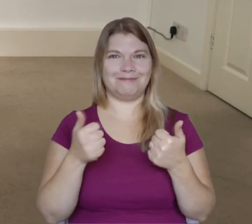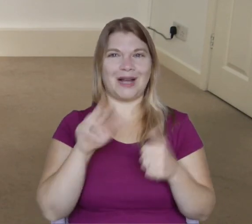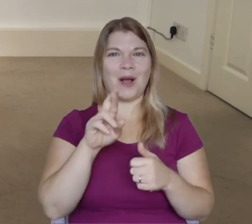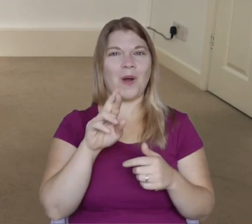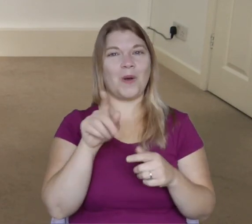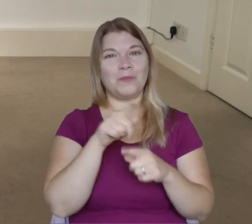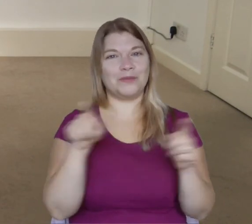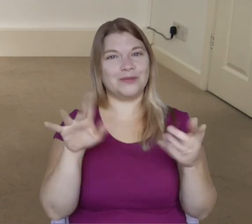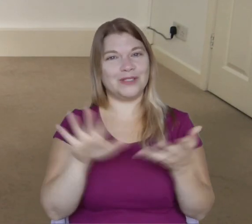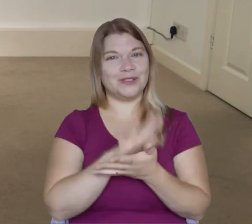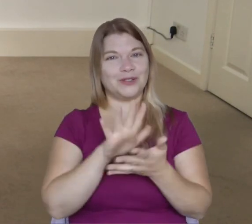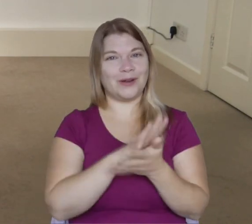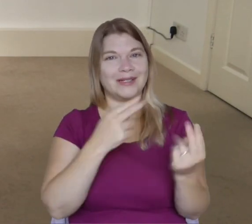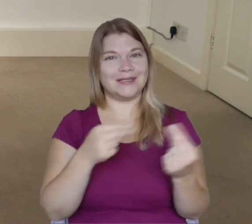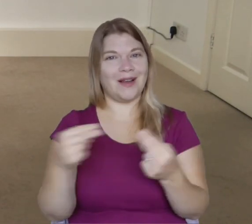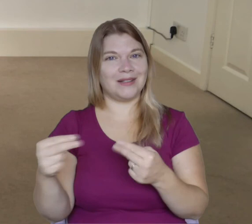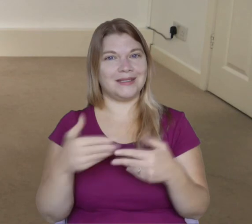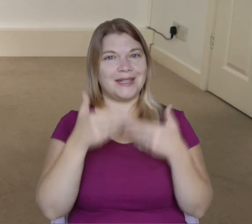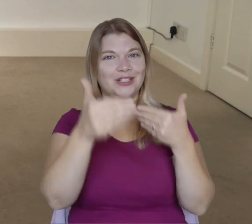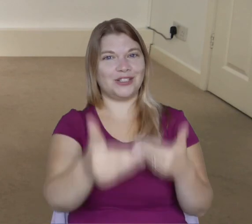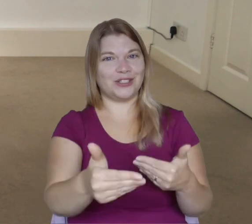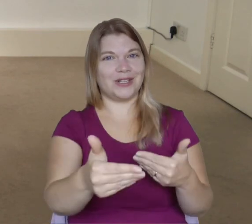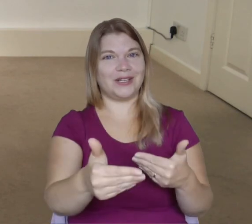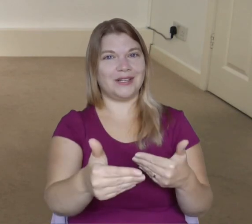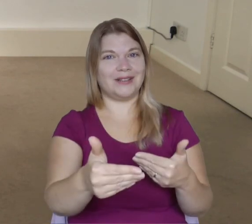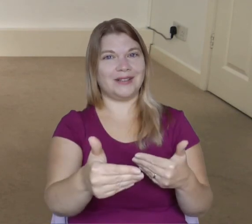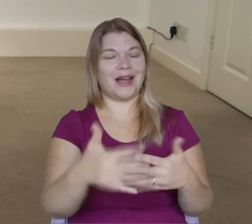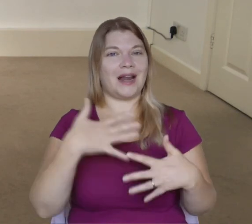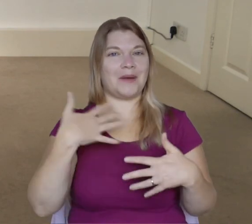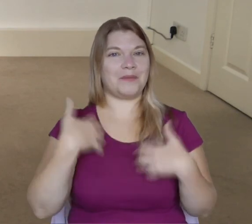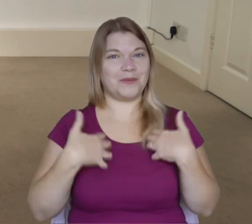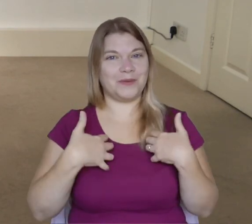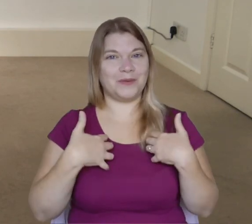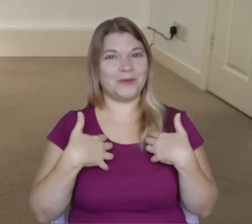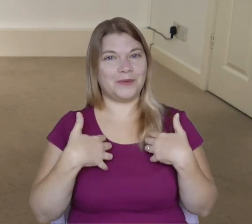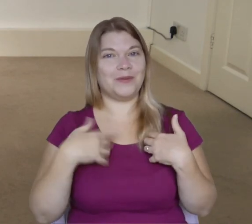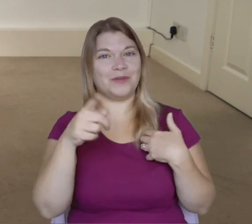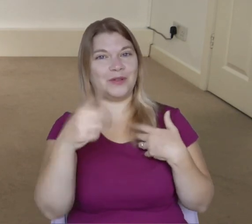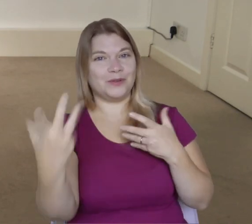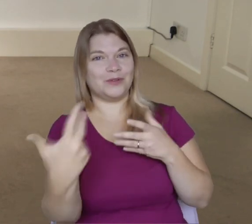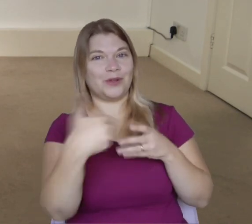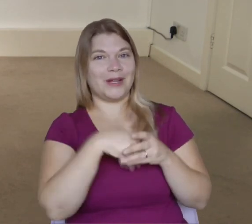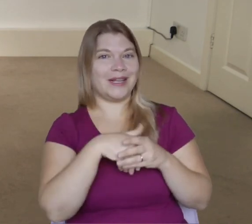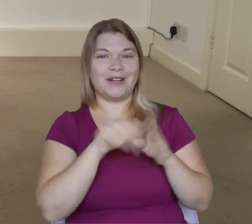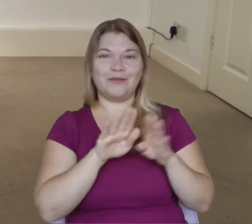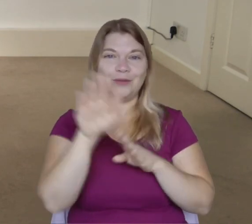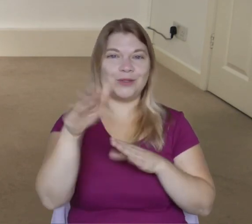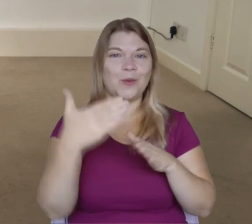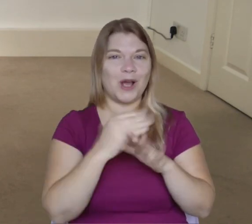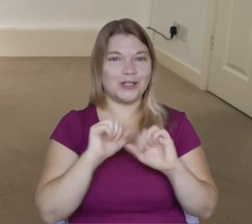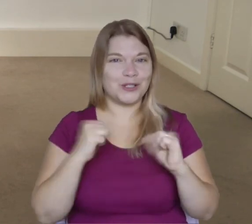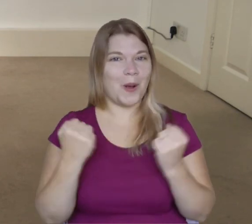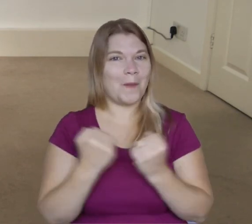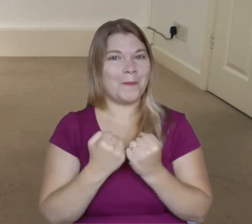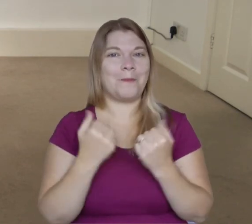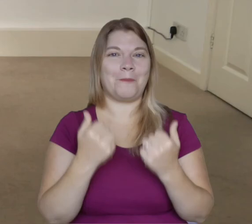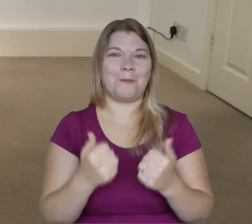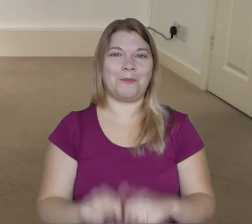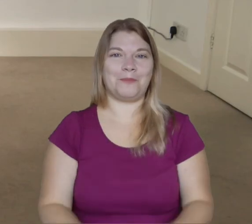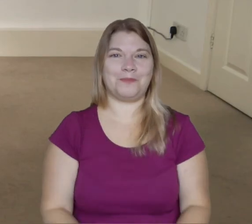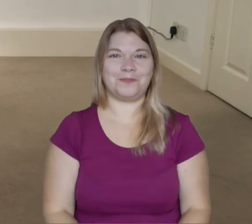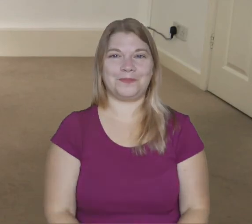guys. I hope you've enjoyed this dance session and look forward to joining you for another one at some time in the future. All the